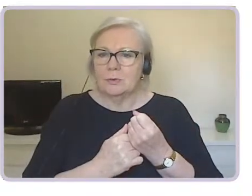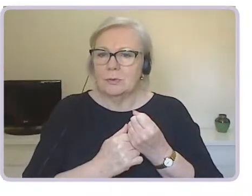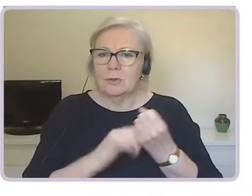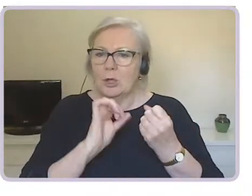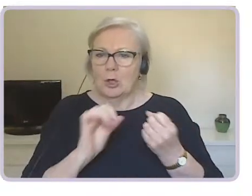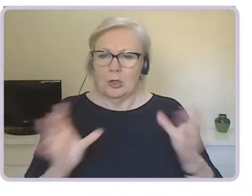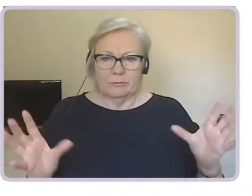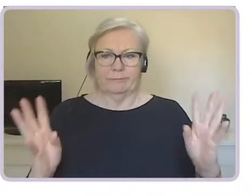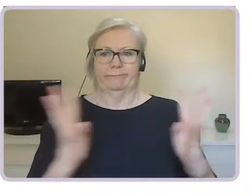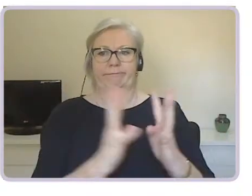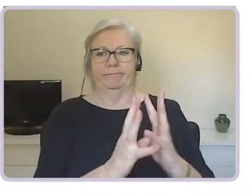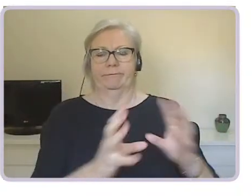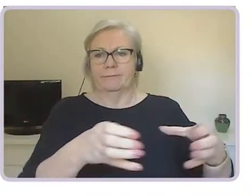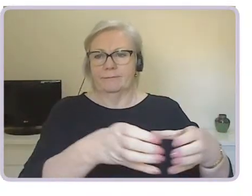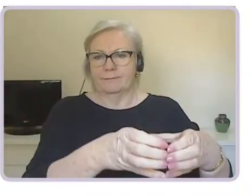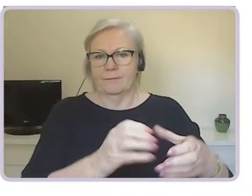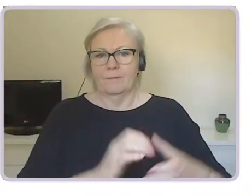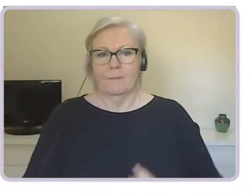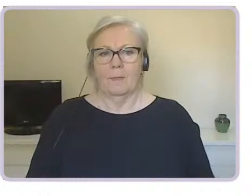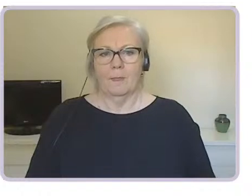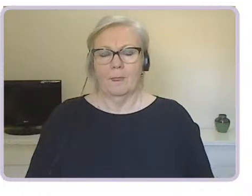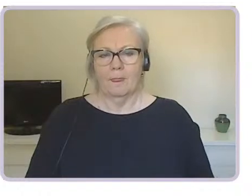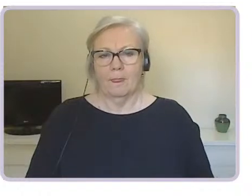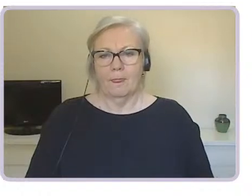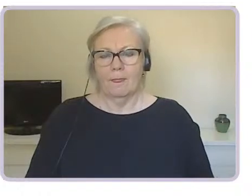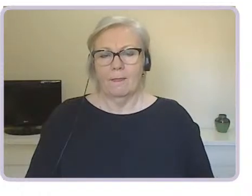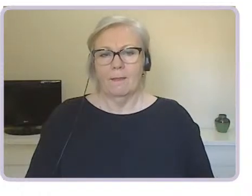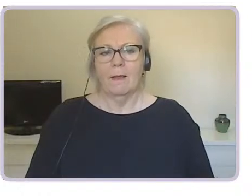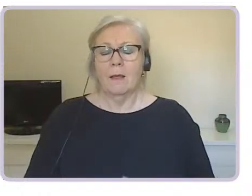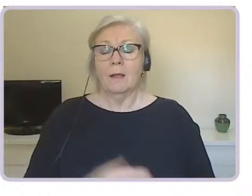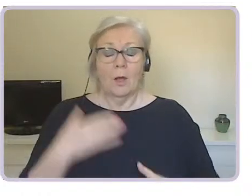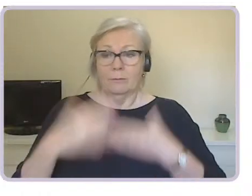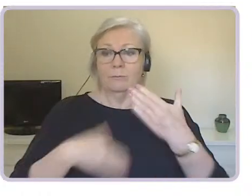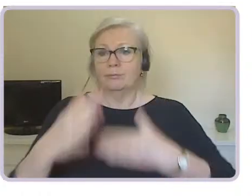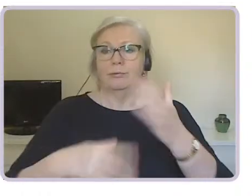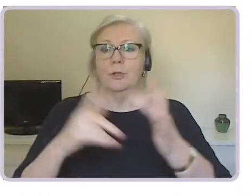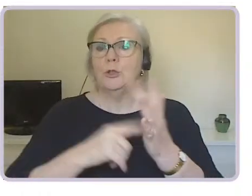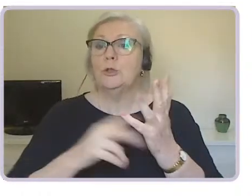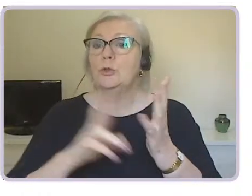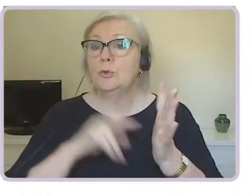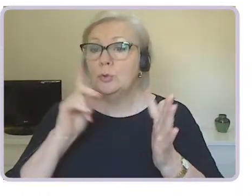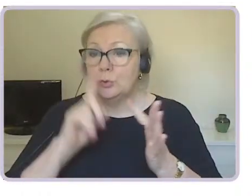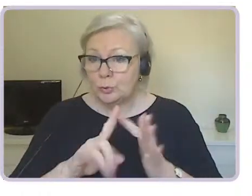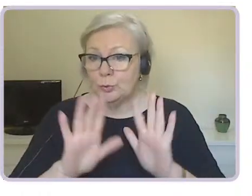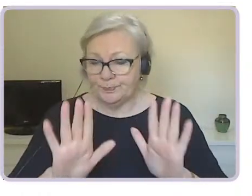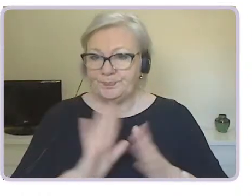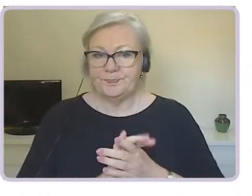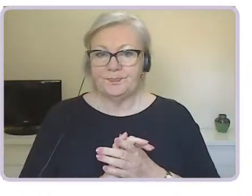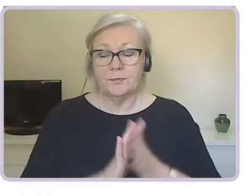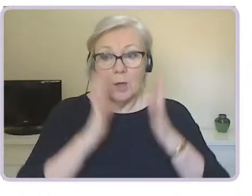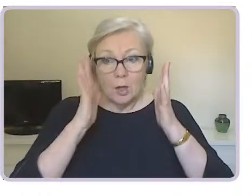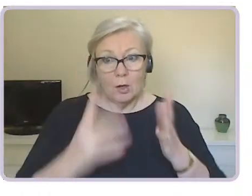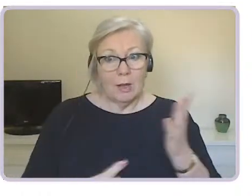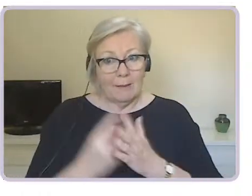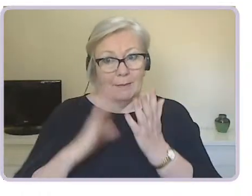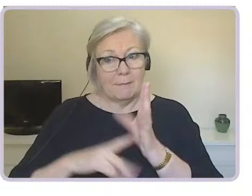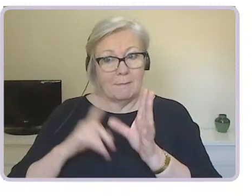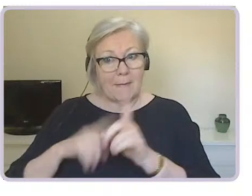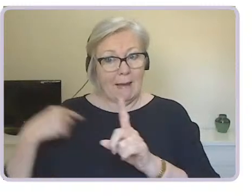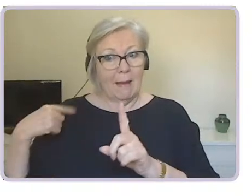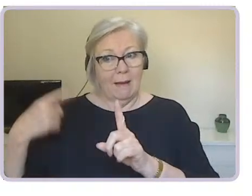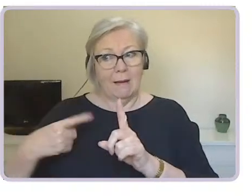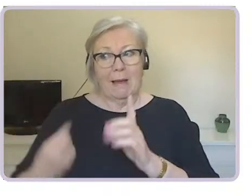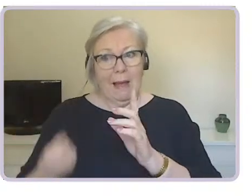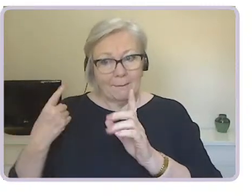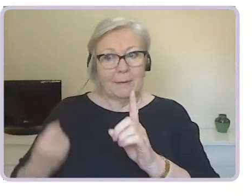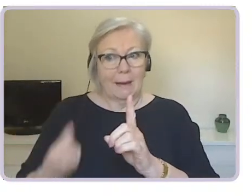So fast forward to June, a lot happened in May. It's not that things didn't happen in